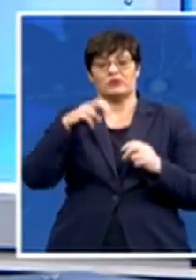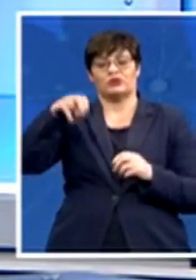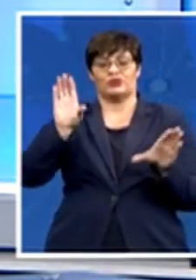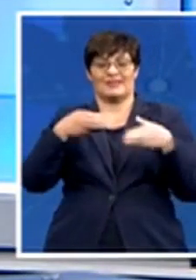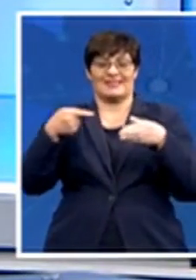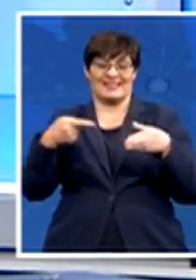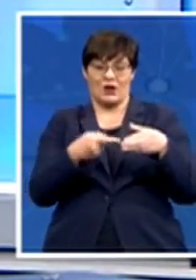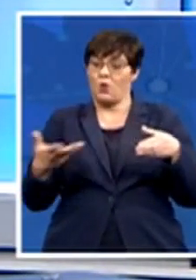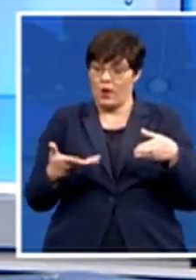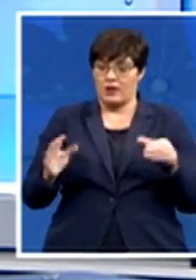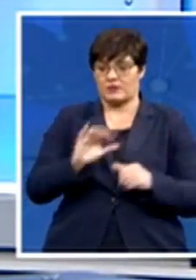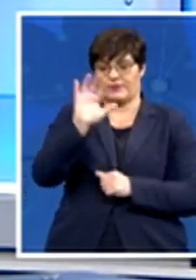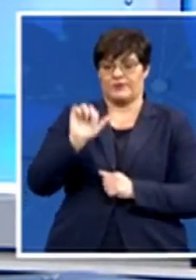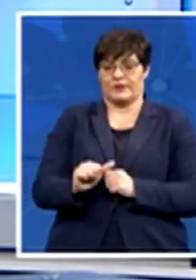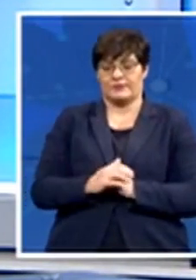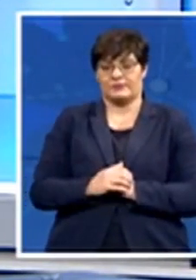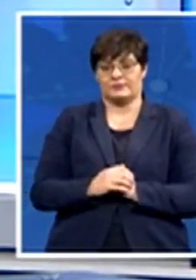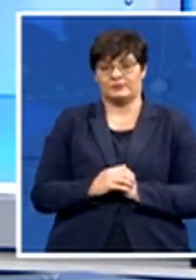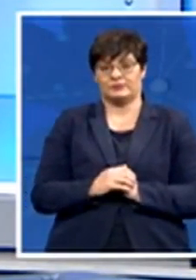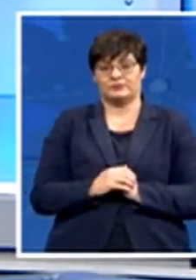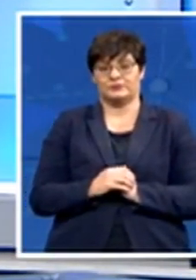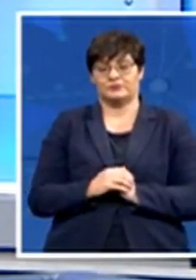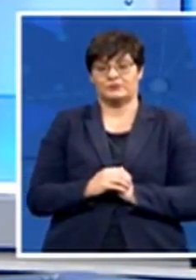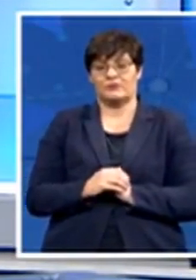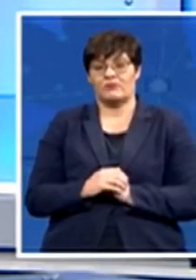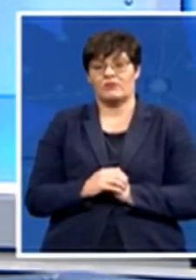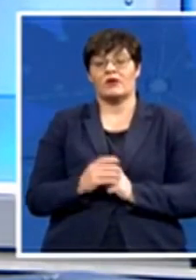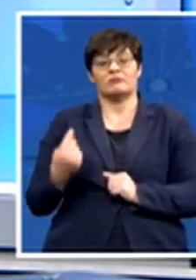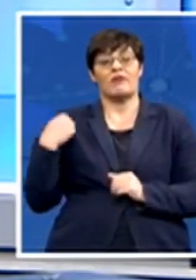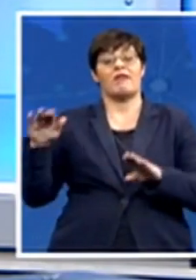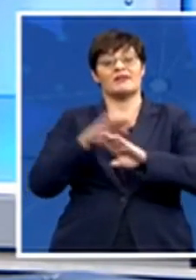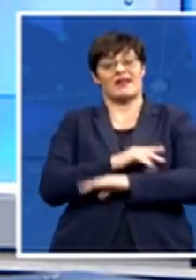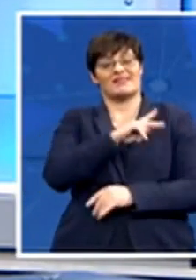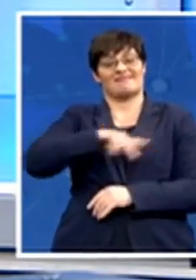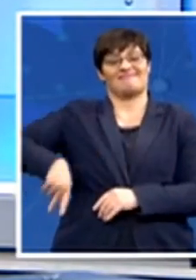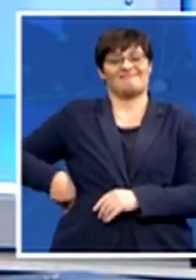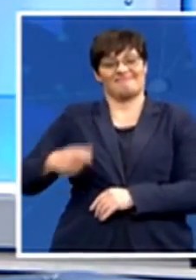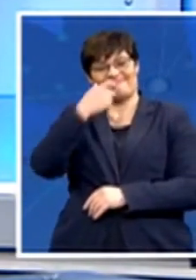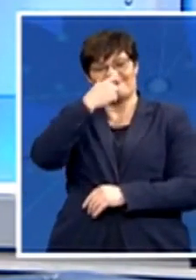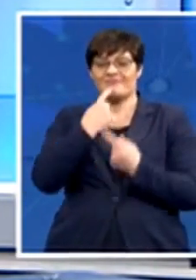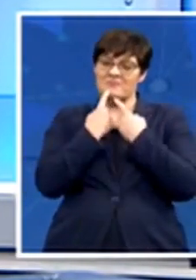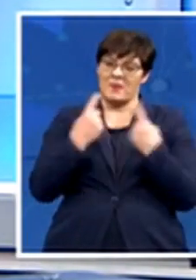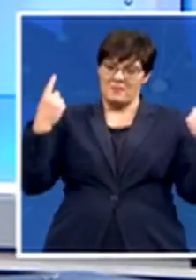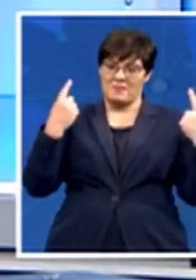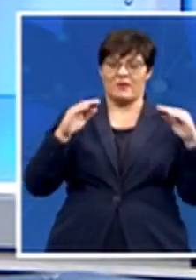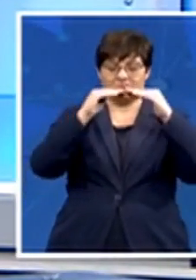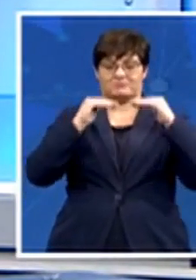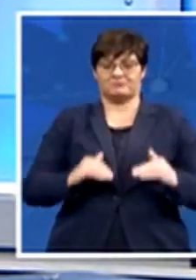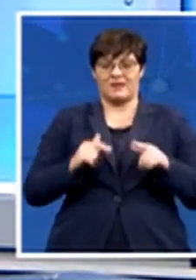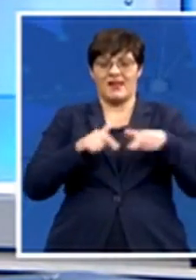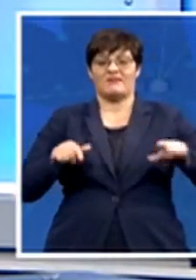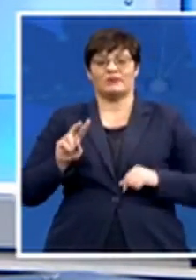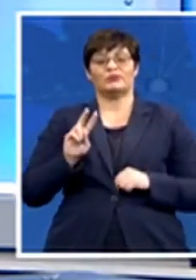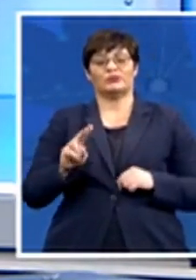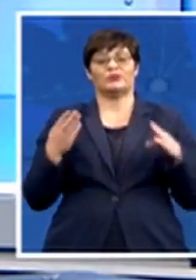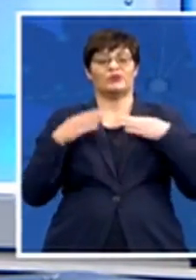Well, as we've mentioned earlier, in his address last night, President Cyril Ramaphosa announced that the country will move to alert level 2 of the lockdown. This means the country will